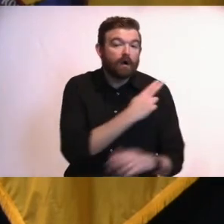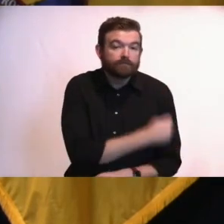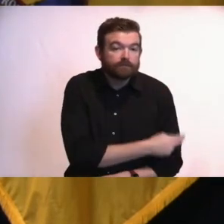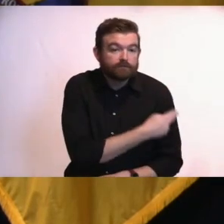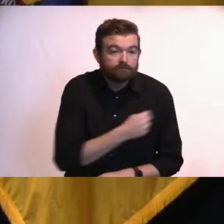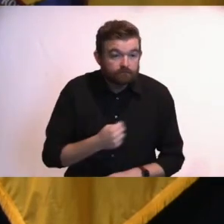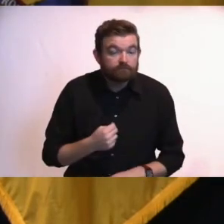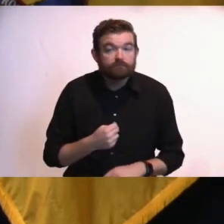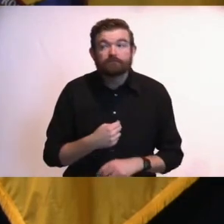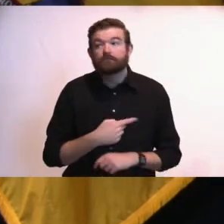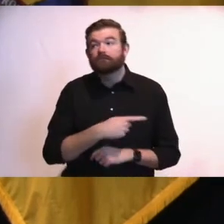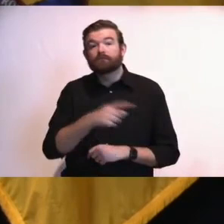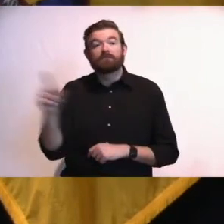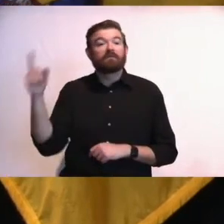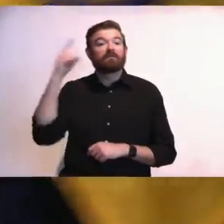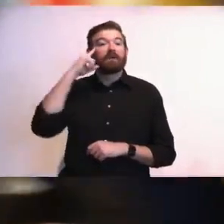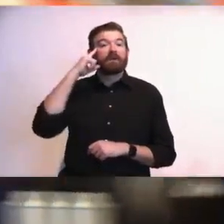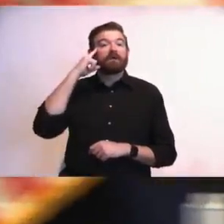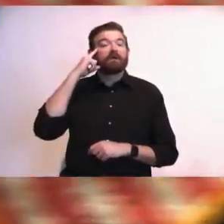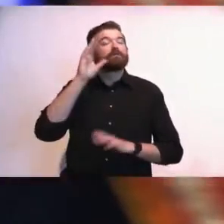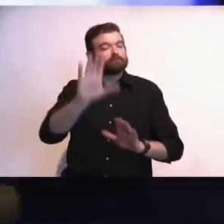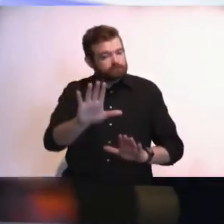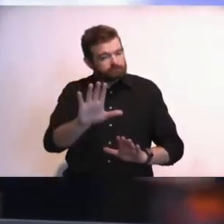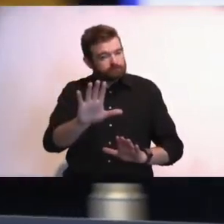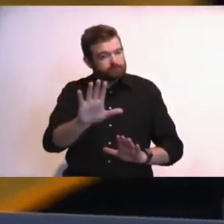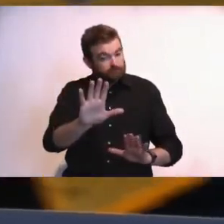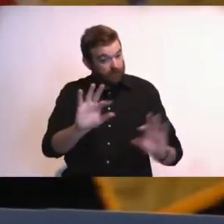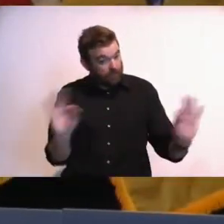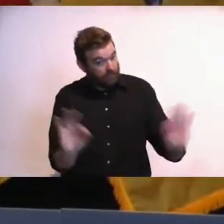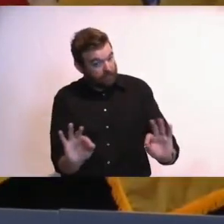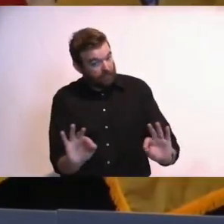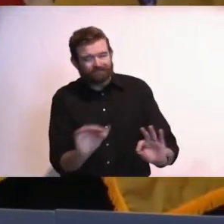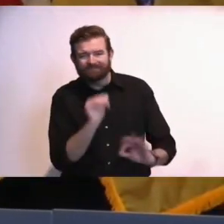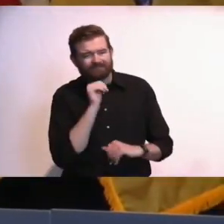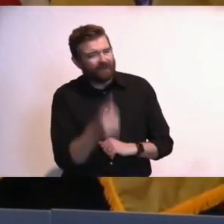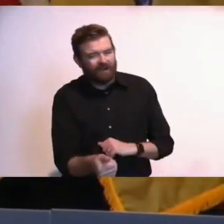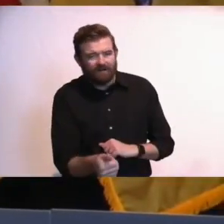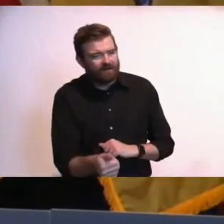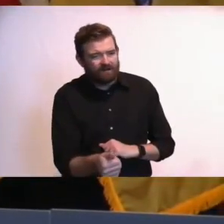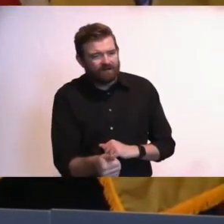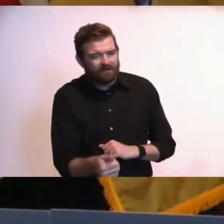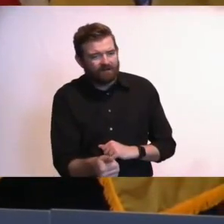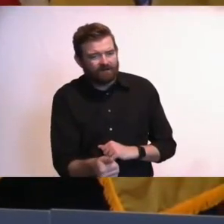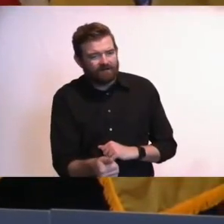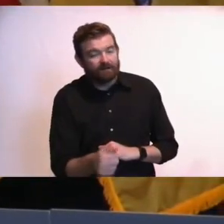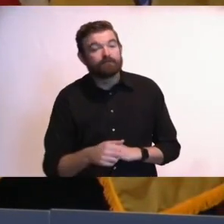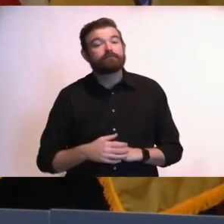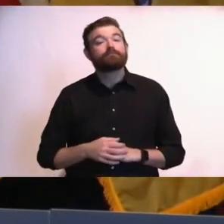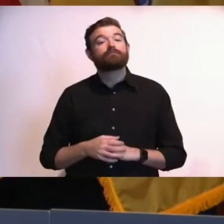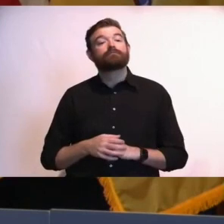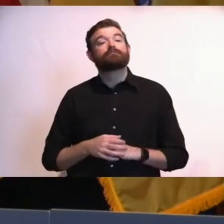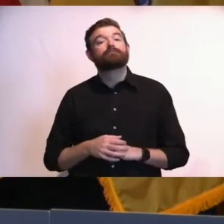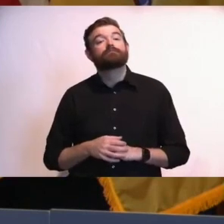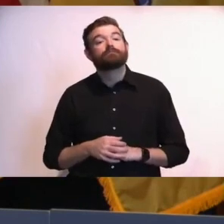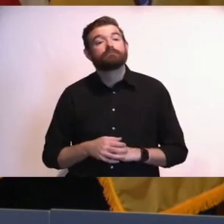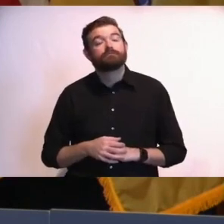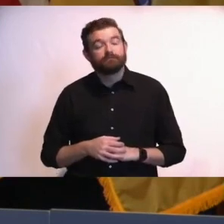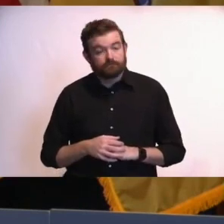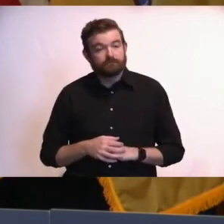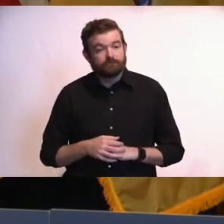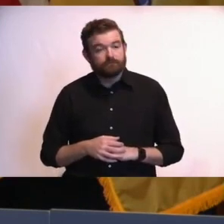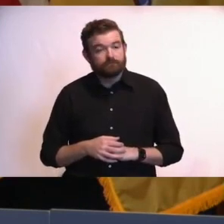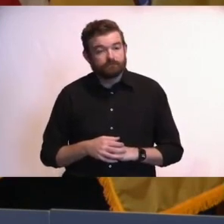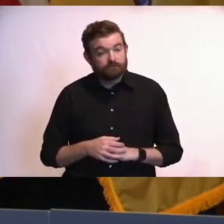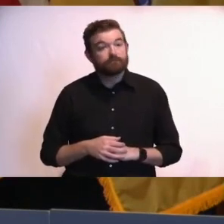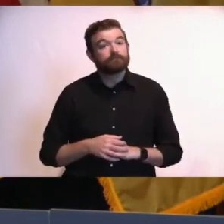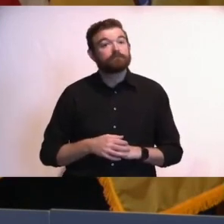less often than we should. Please. Right, because as you see the denominators increase, eventually, you're going to see more